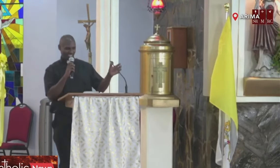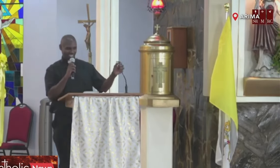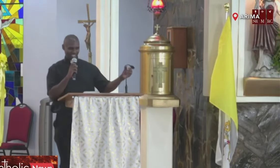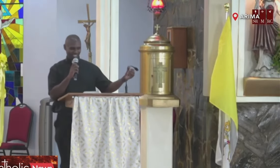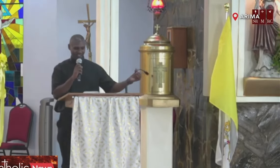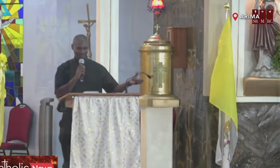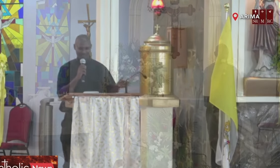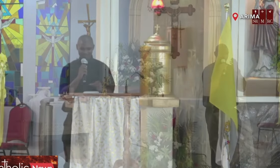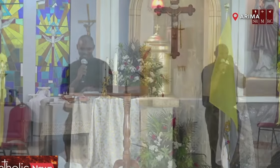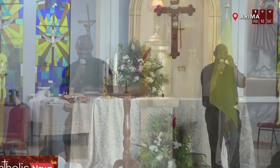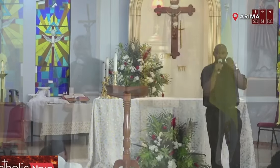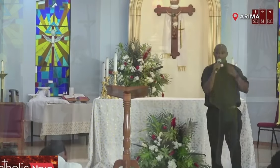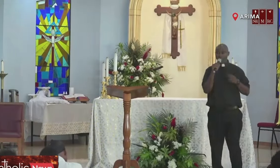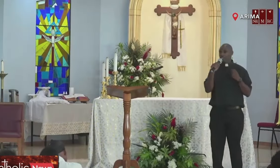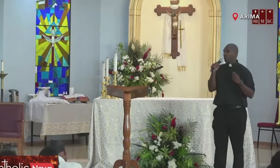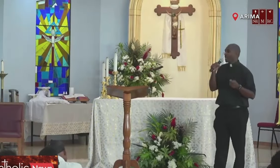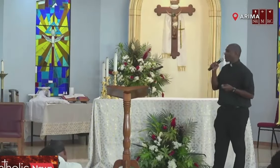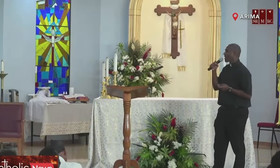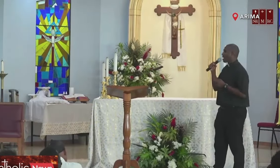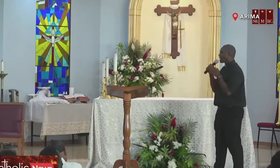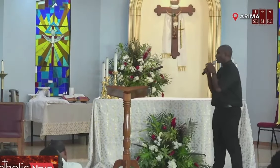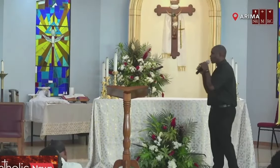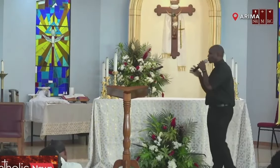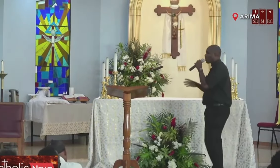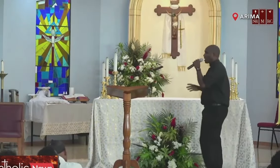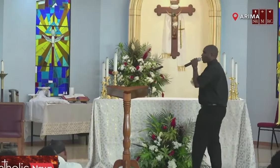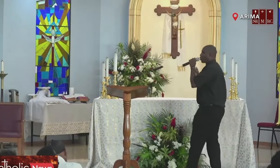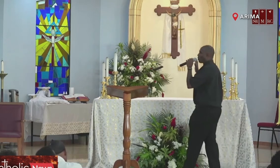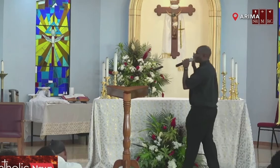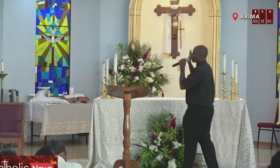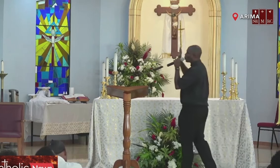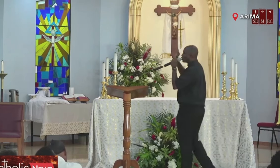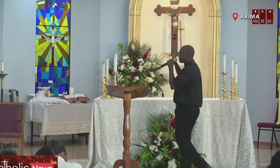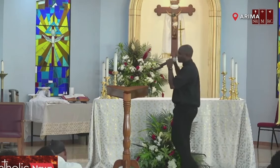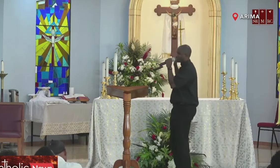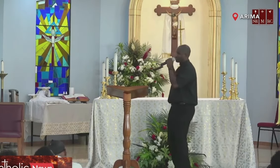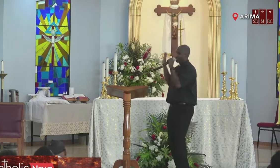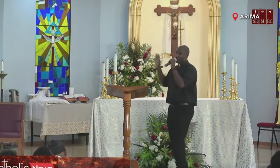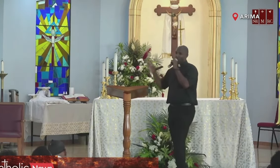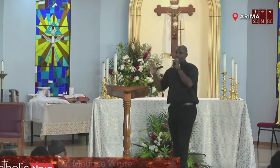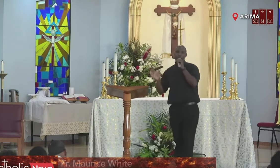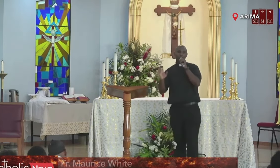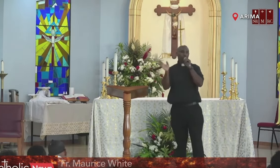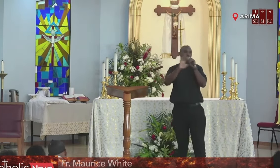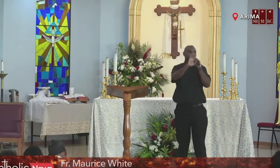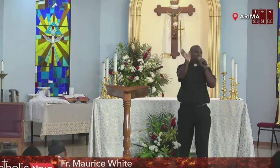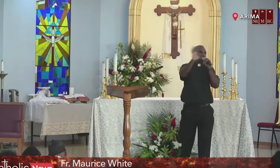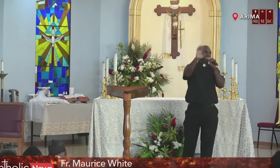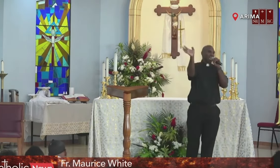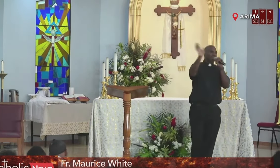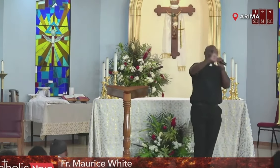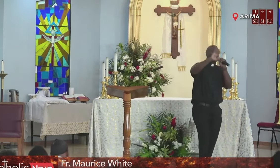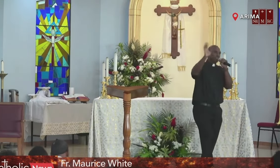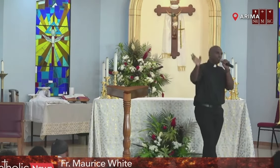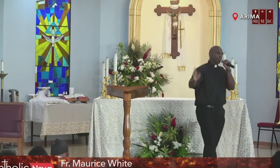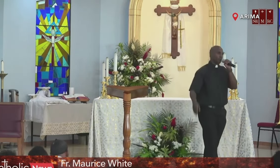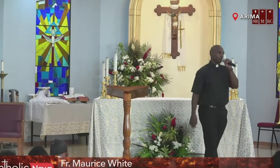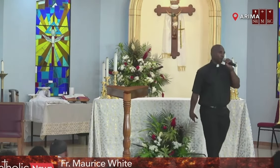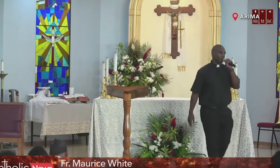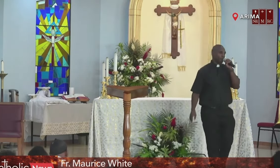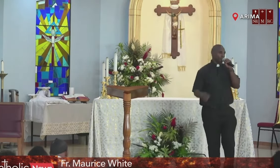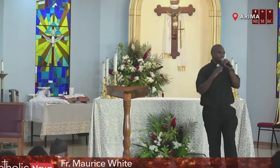in the family. There's so many families with so many open wounds where people don't understand one